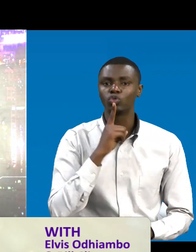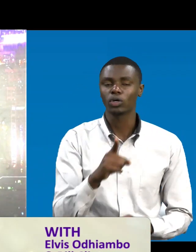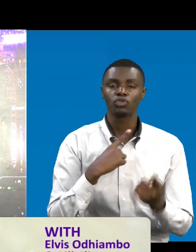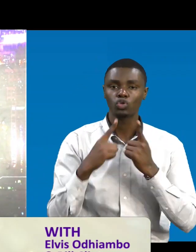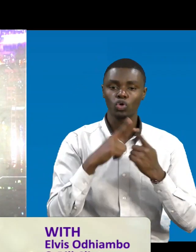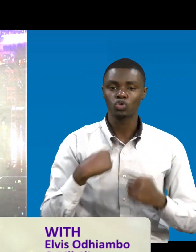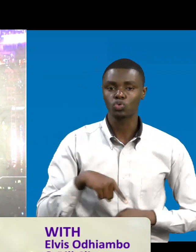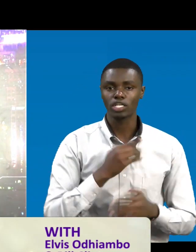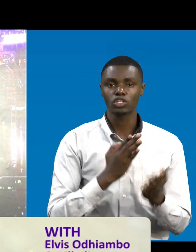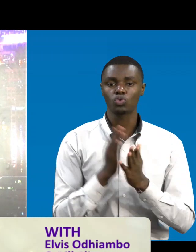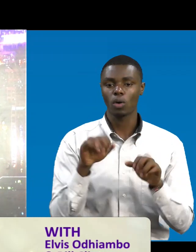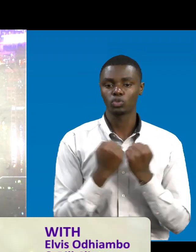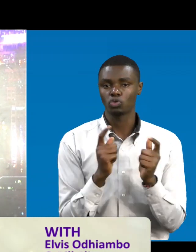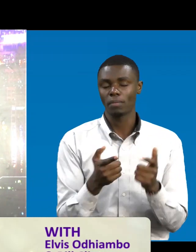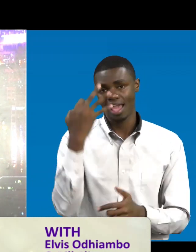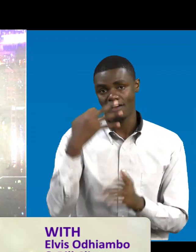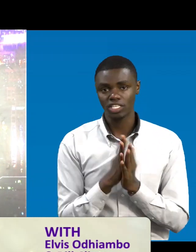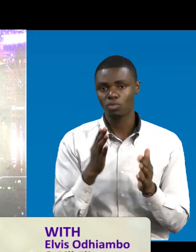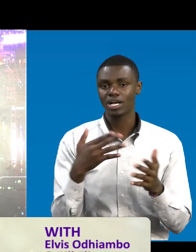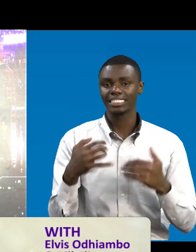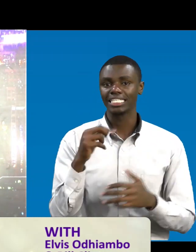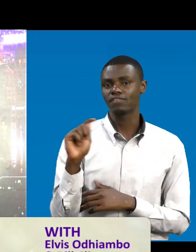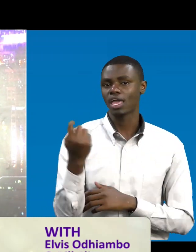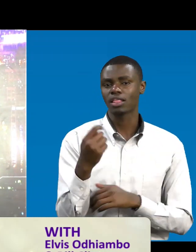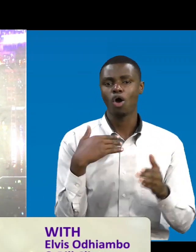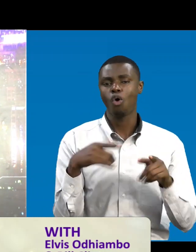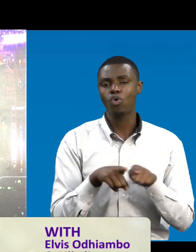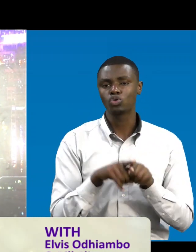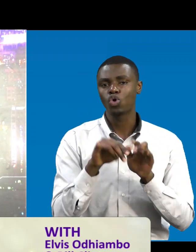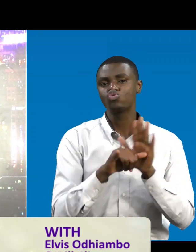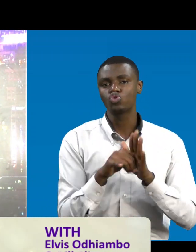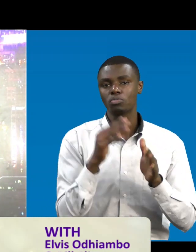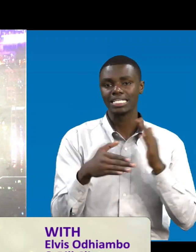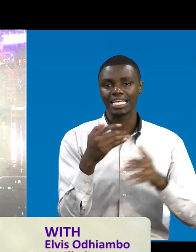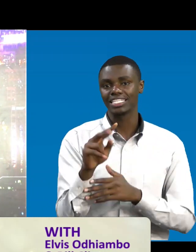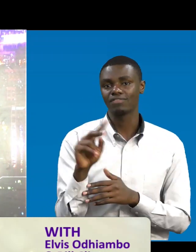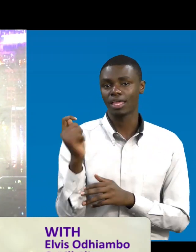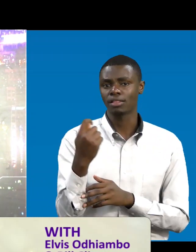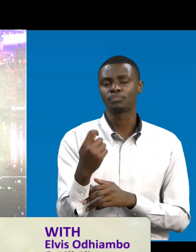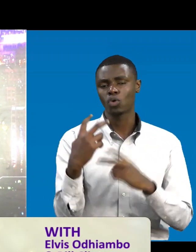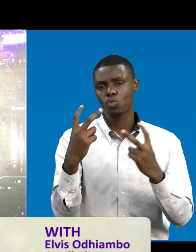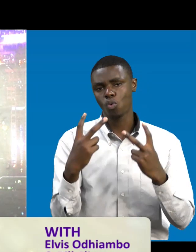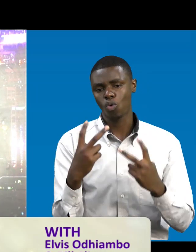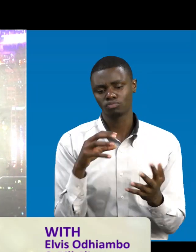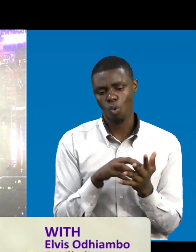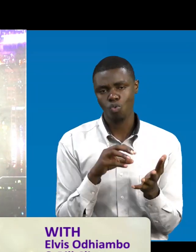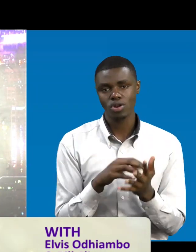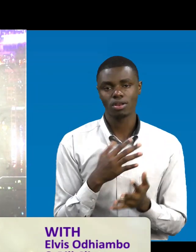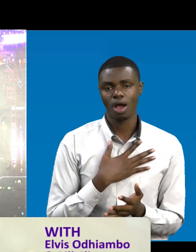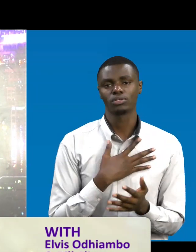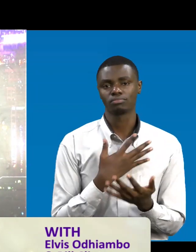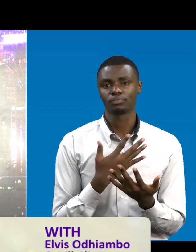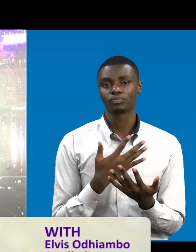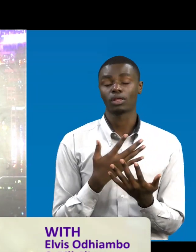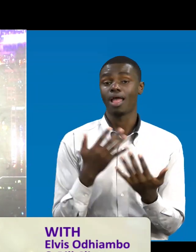through our socials: Facebook, Science TV Kenya, as well as YouTube, Science TV Kenya. Make sure you catch up with our content as well.